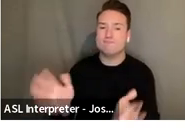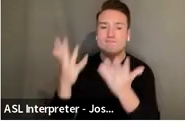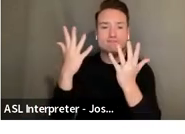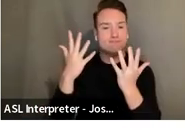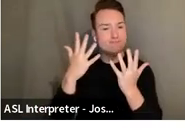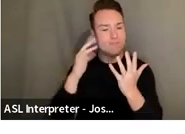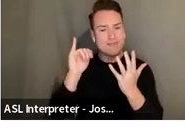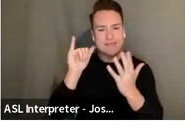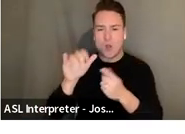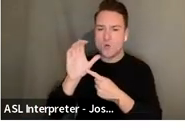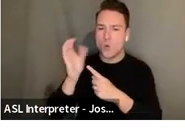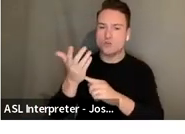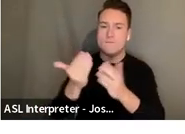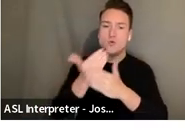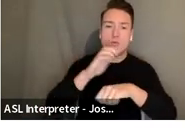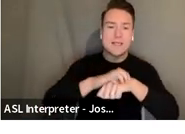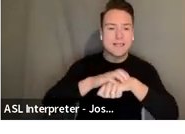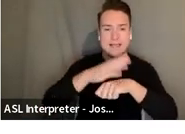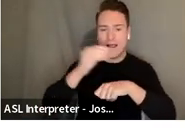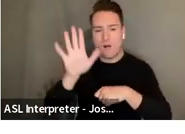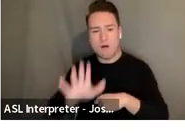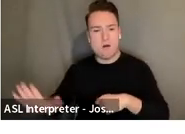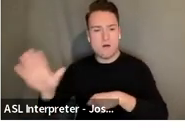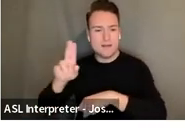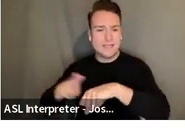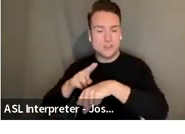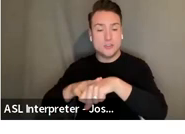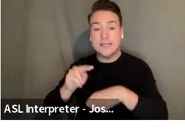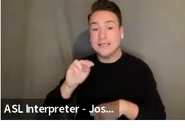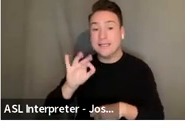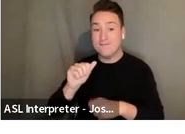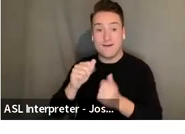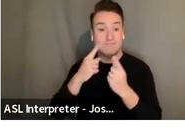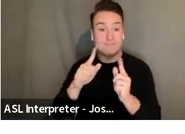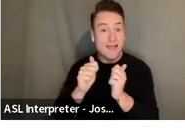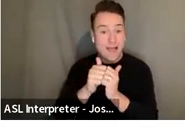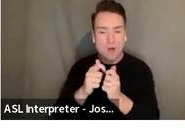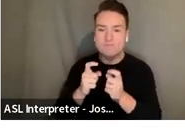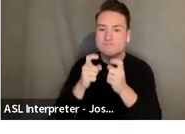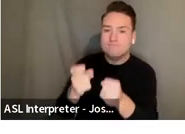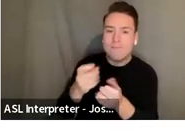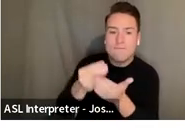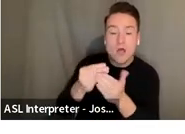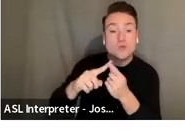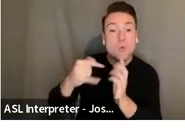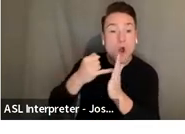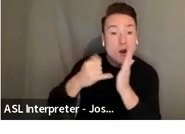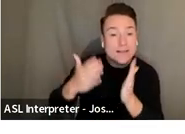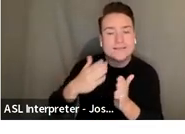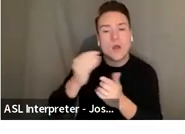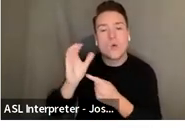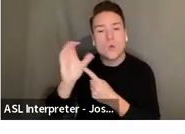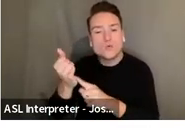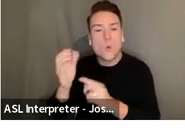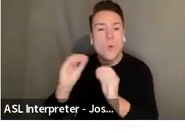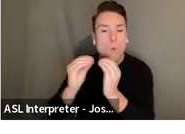landscape of New England and the nation. NEPA accomplishes this by granting funds to artists and cultural organizations, connecting them